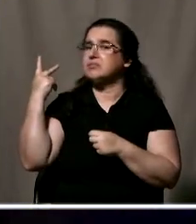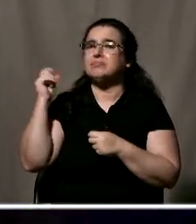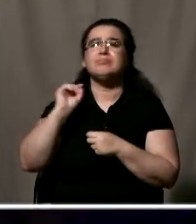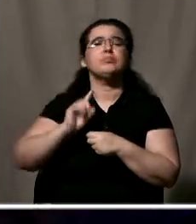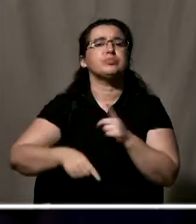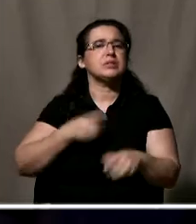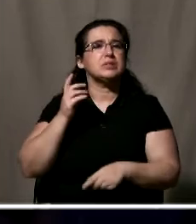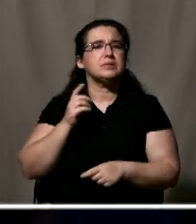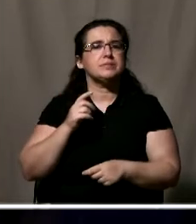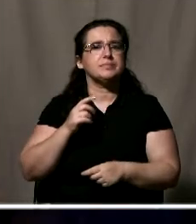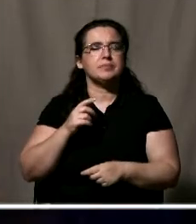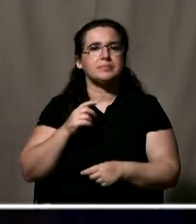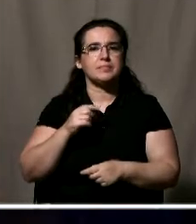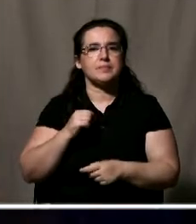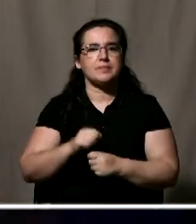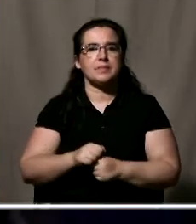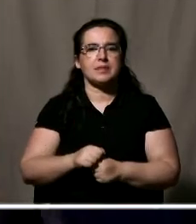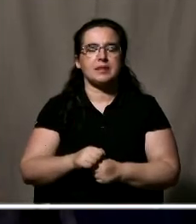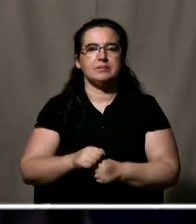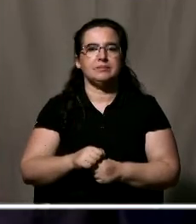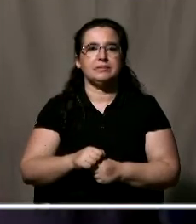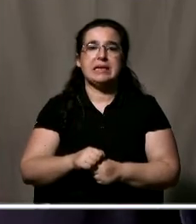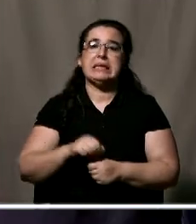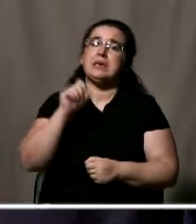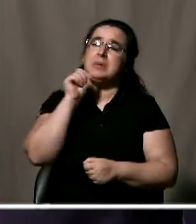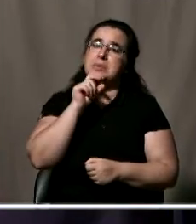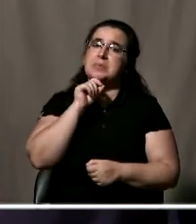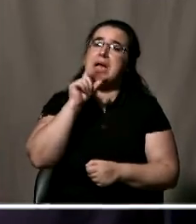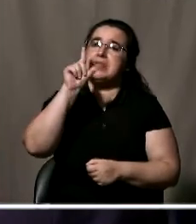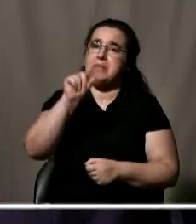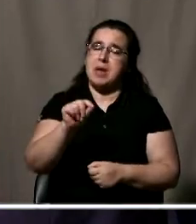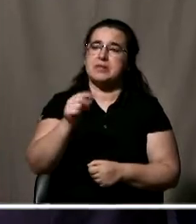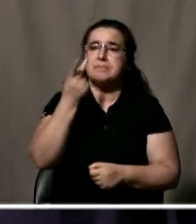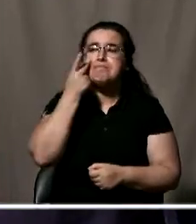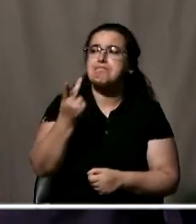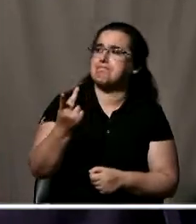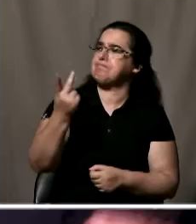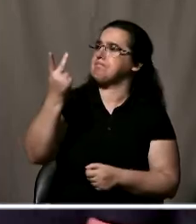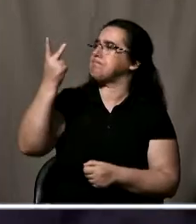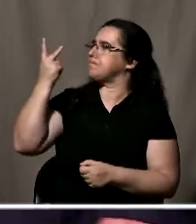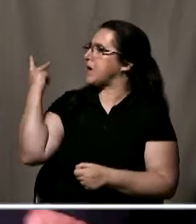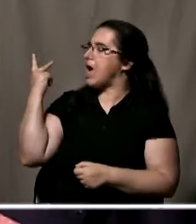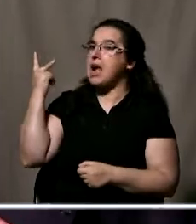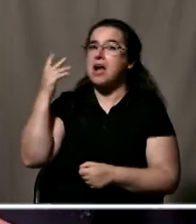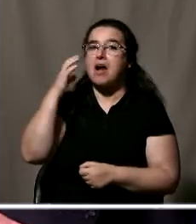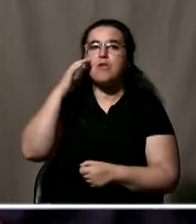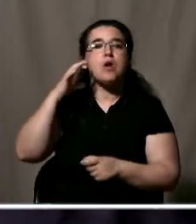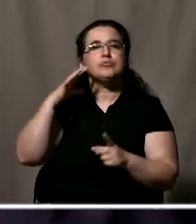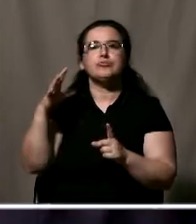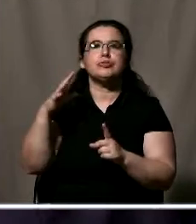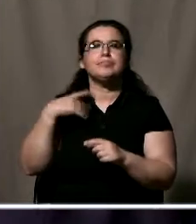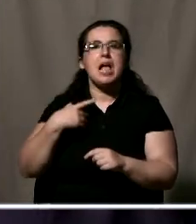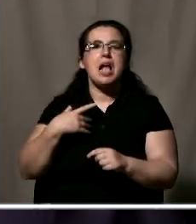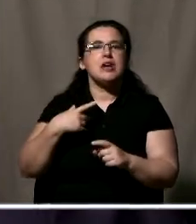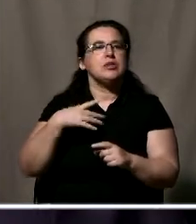you look behind, you may look at your successes and become so arrogant that you become proud. Pode ser que ao olhar para